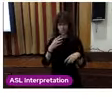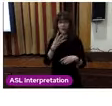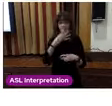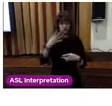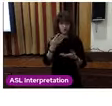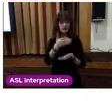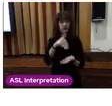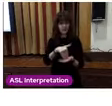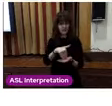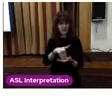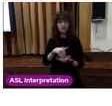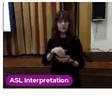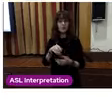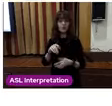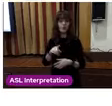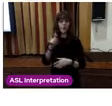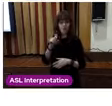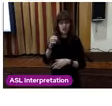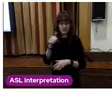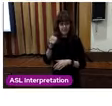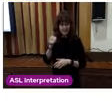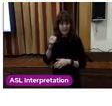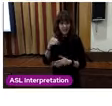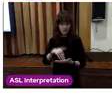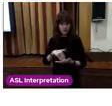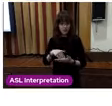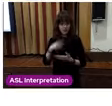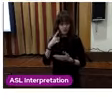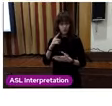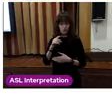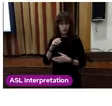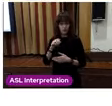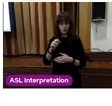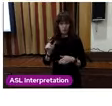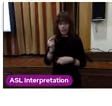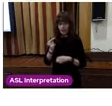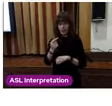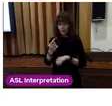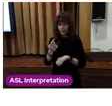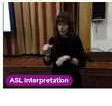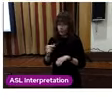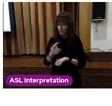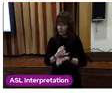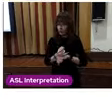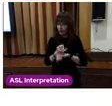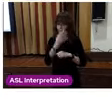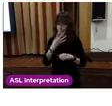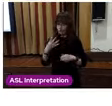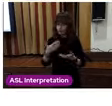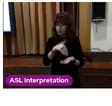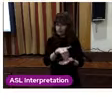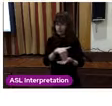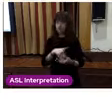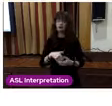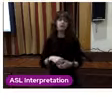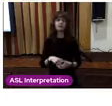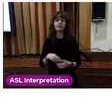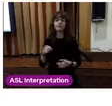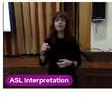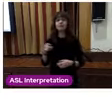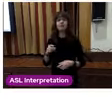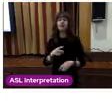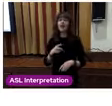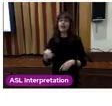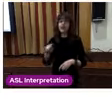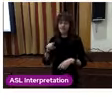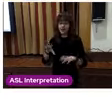here. Actually, 110 for Emerald Isle Immigration Center, and they do a lot of work for a job